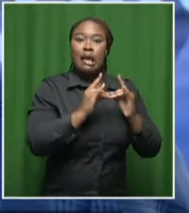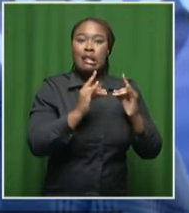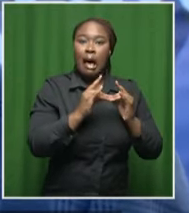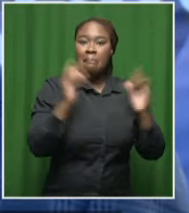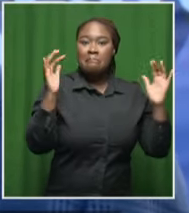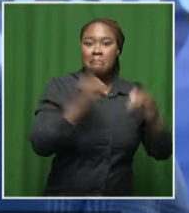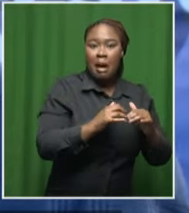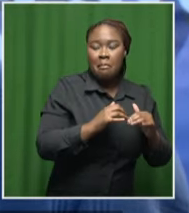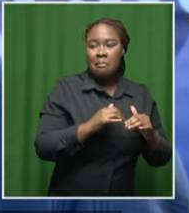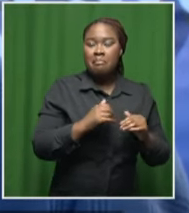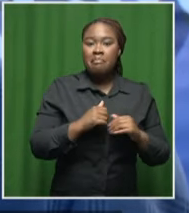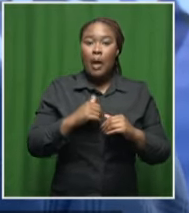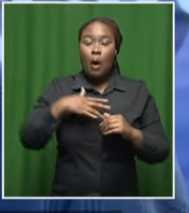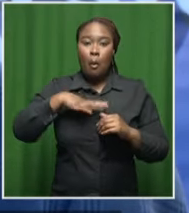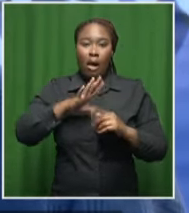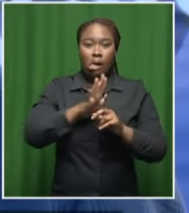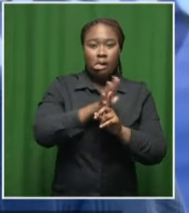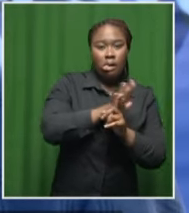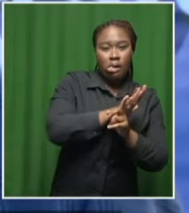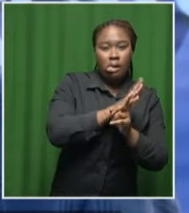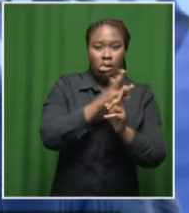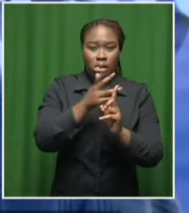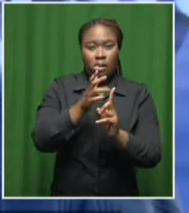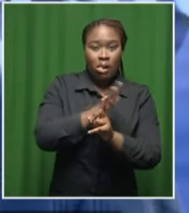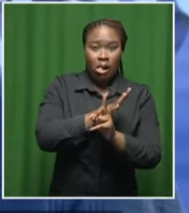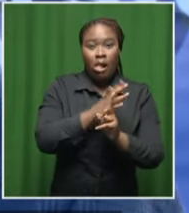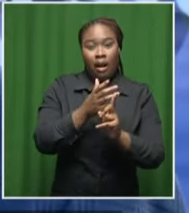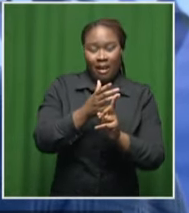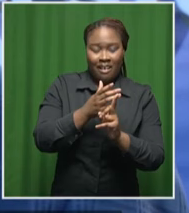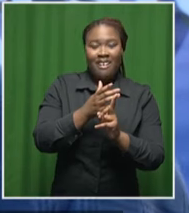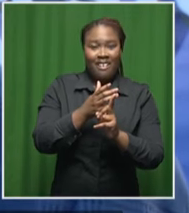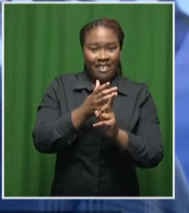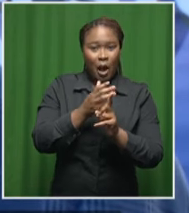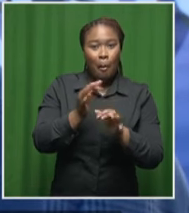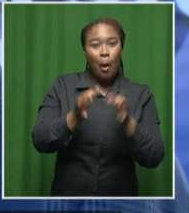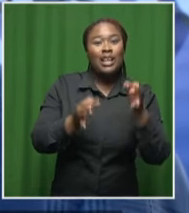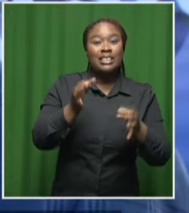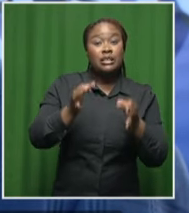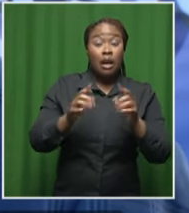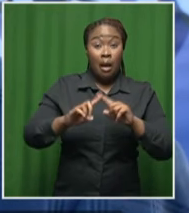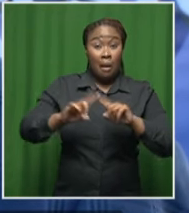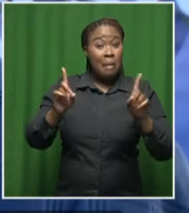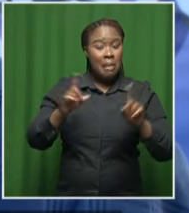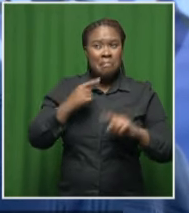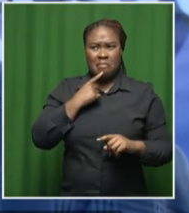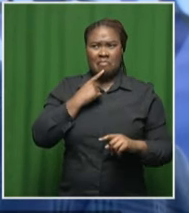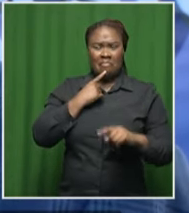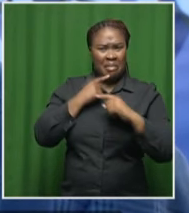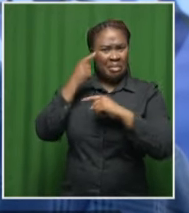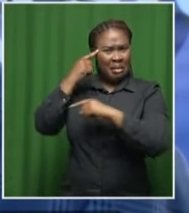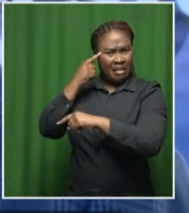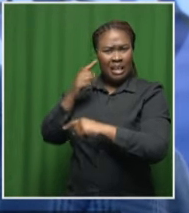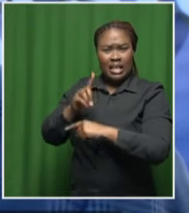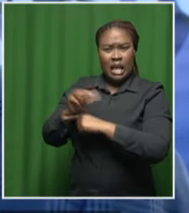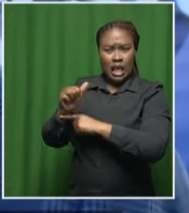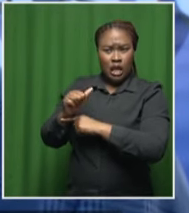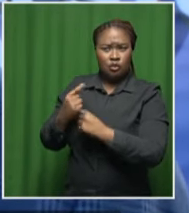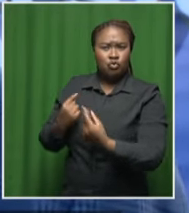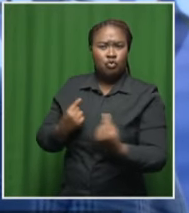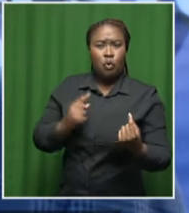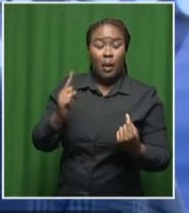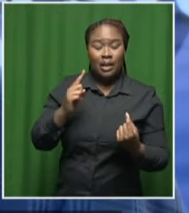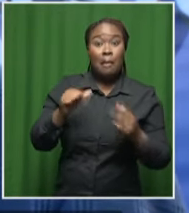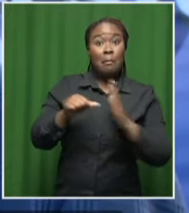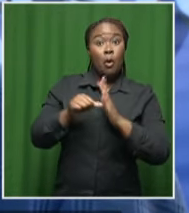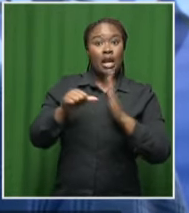political psychology game. My sense is that what the DA is doing is to say, What is important is the message that